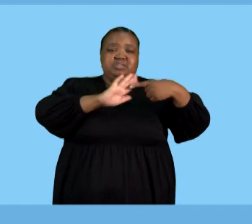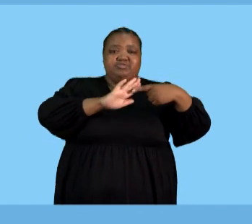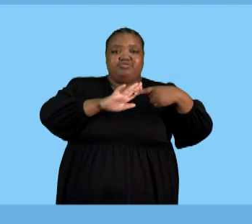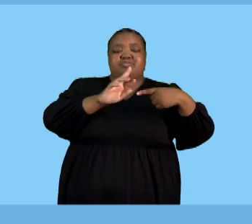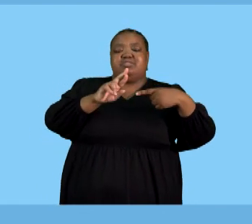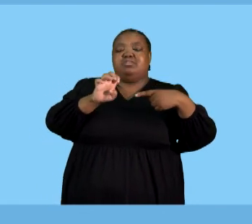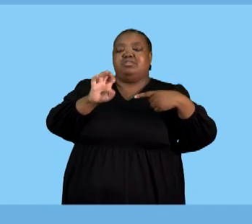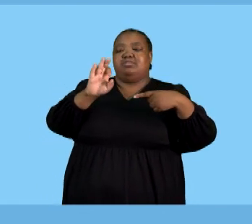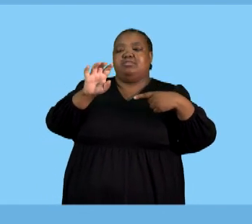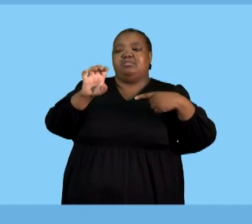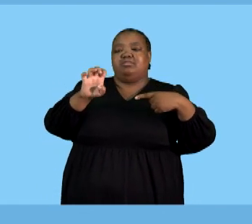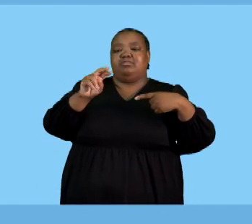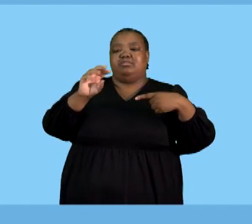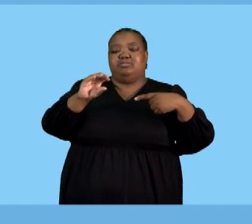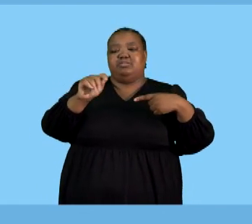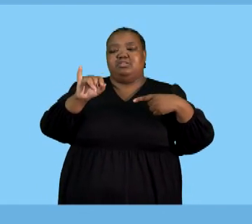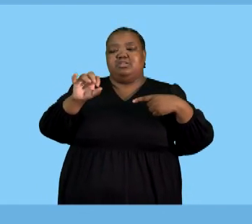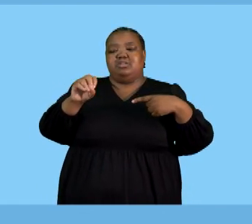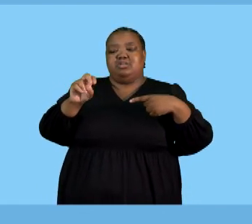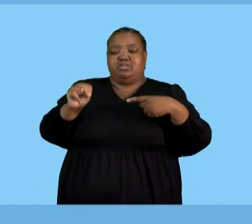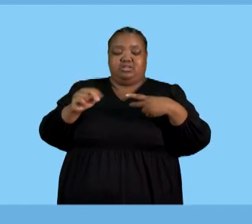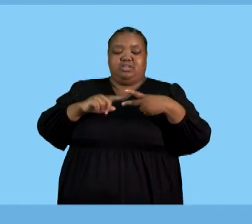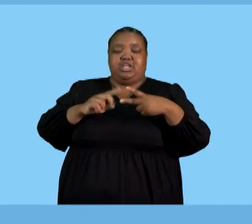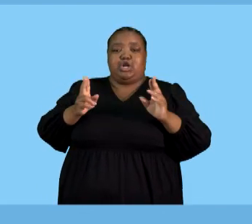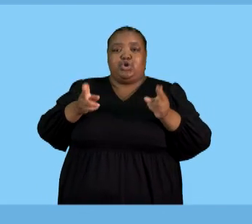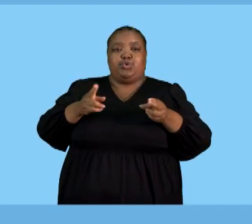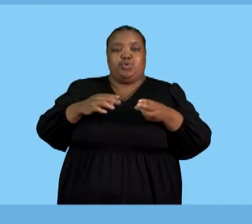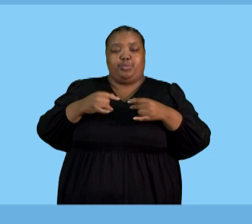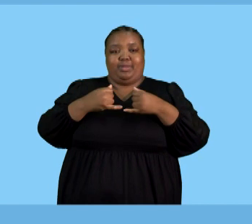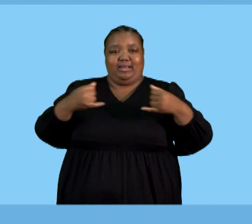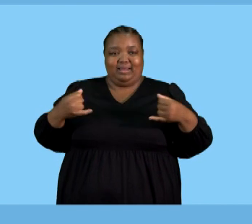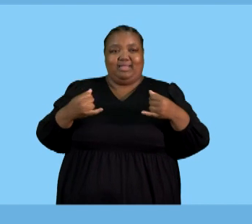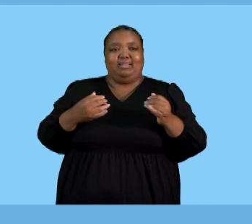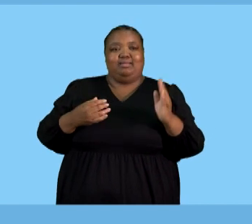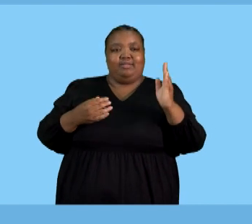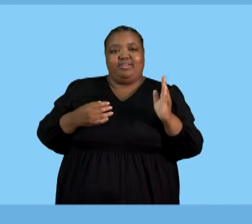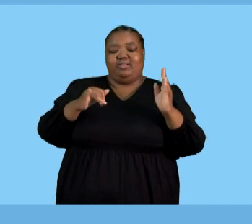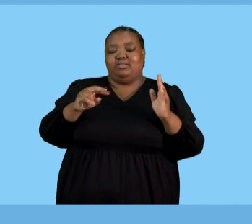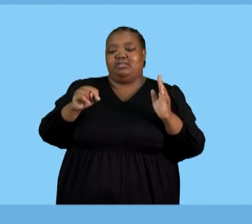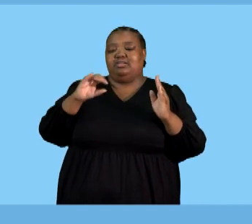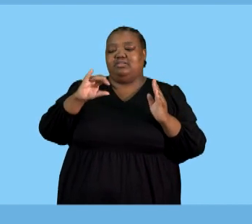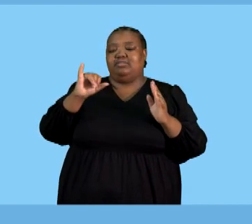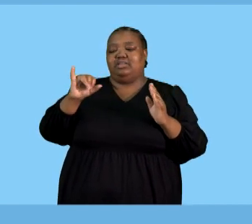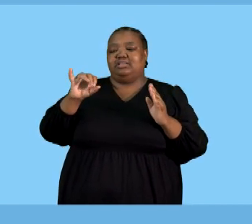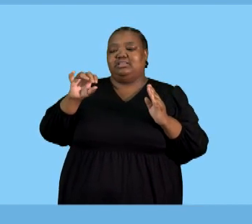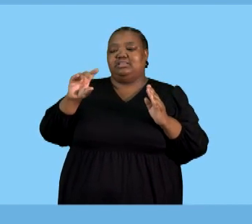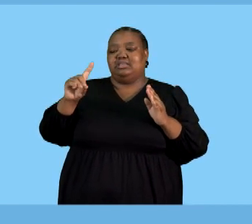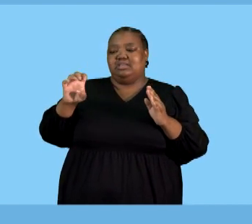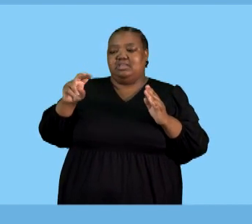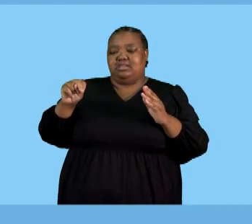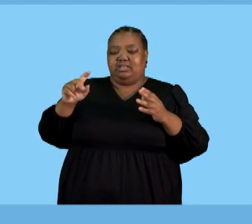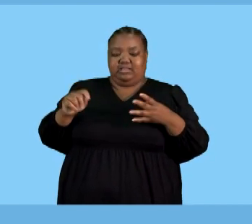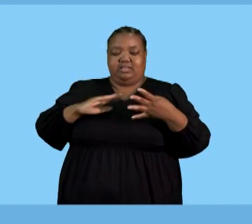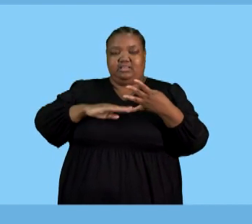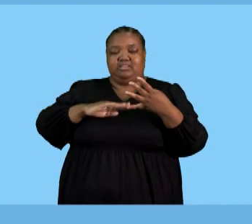talked about now. The reflection, we also used words like the normal line, the angle of incidence, and the angle of